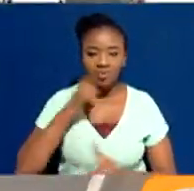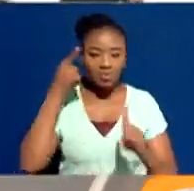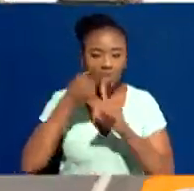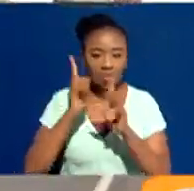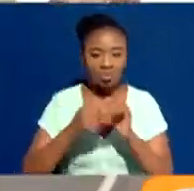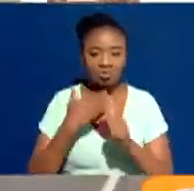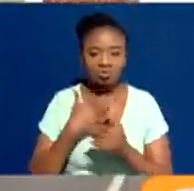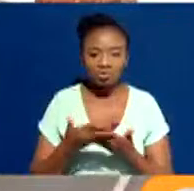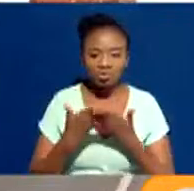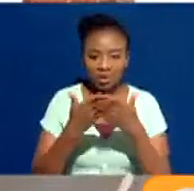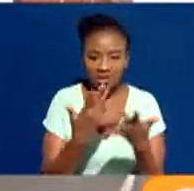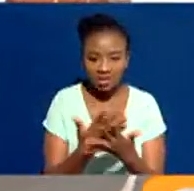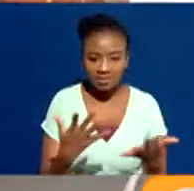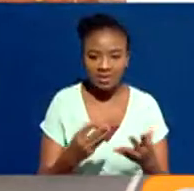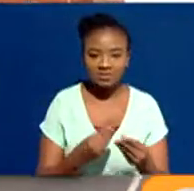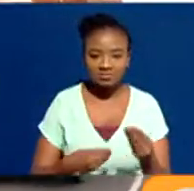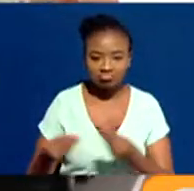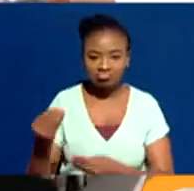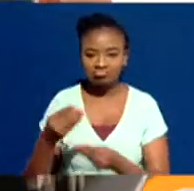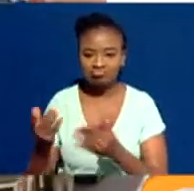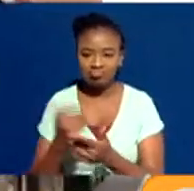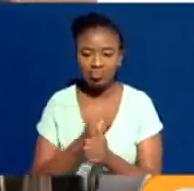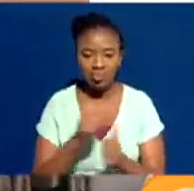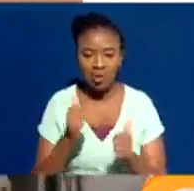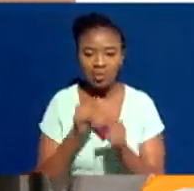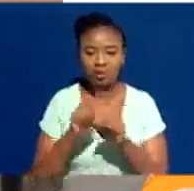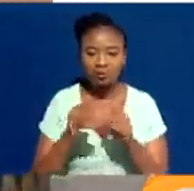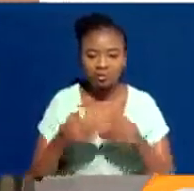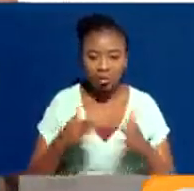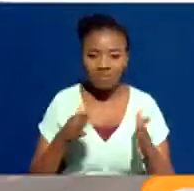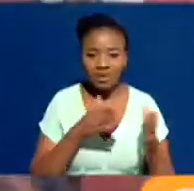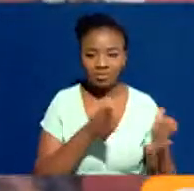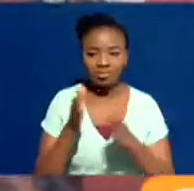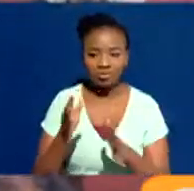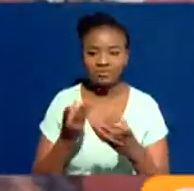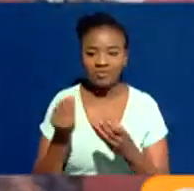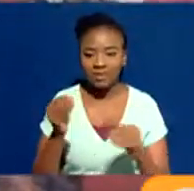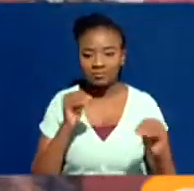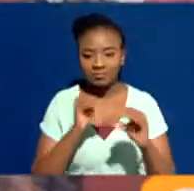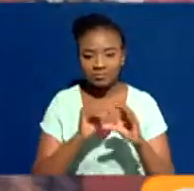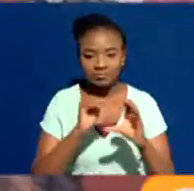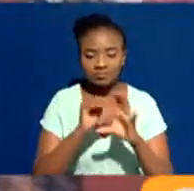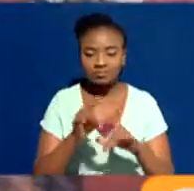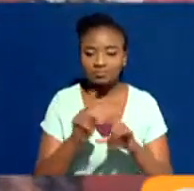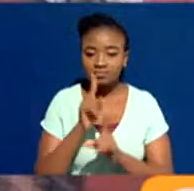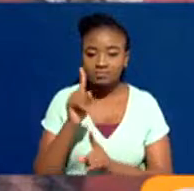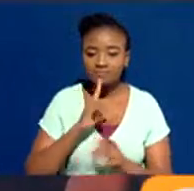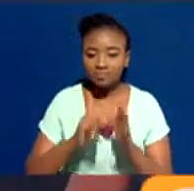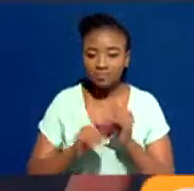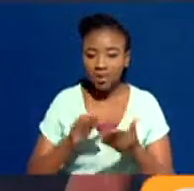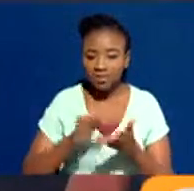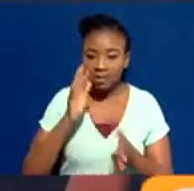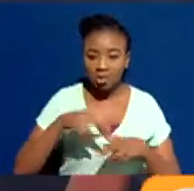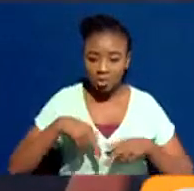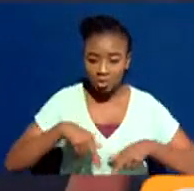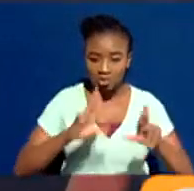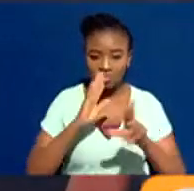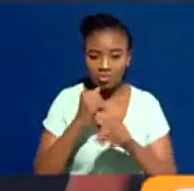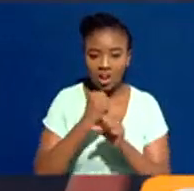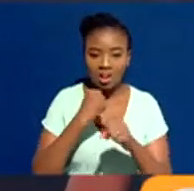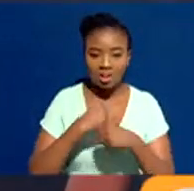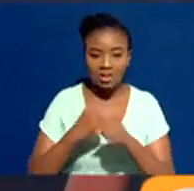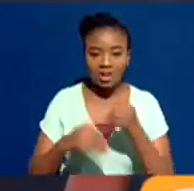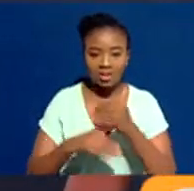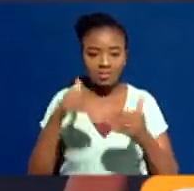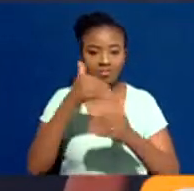coastal region and open up the region for investors, the president said more roads will be constructed with those already